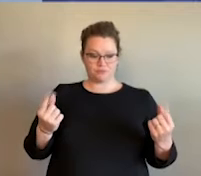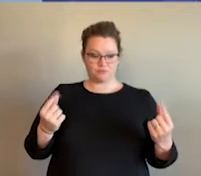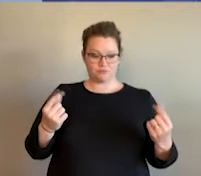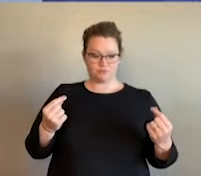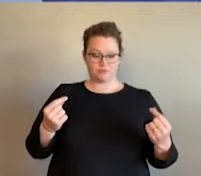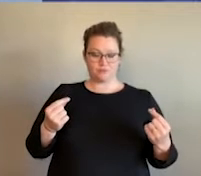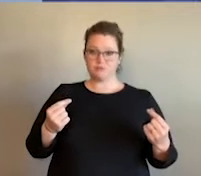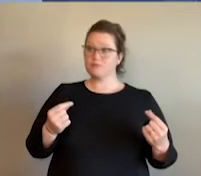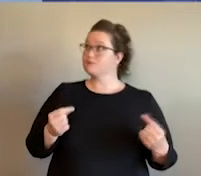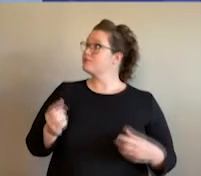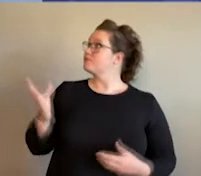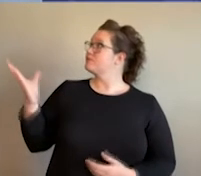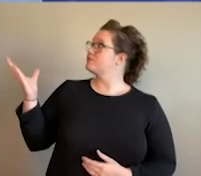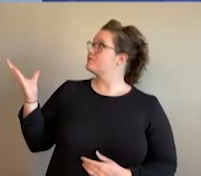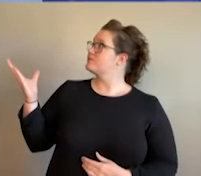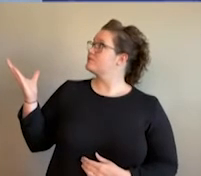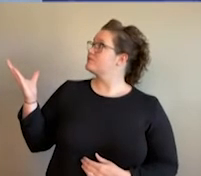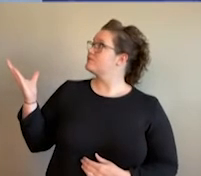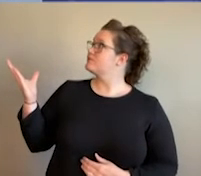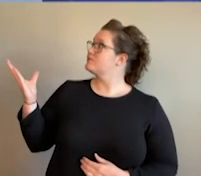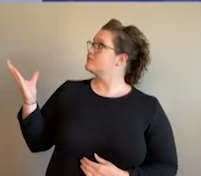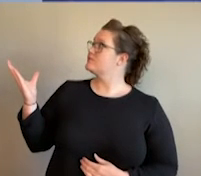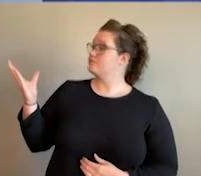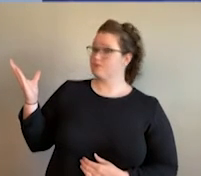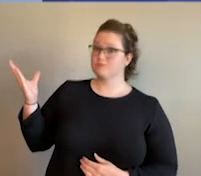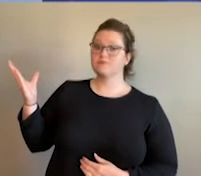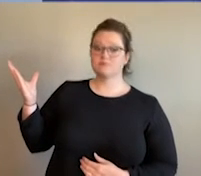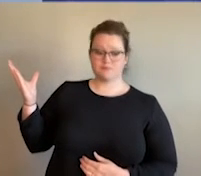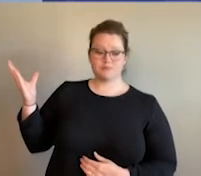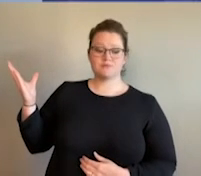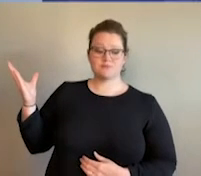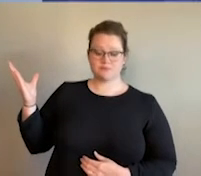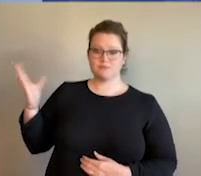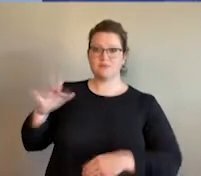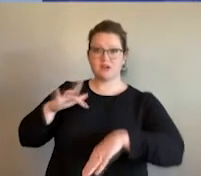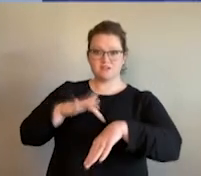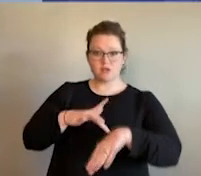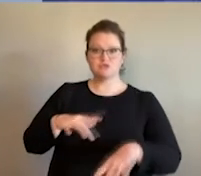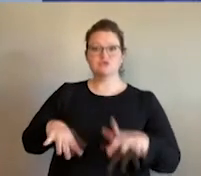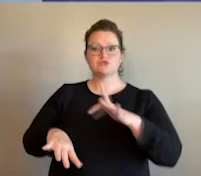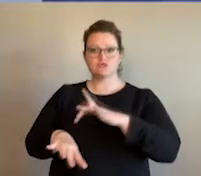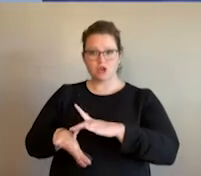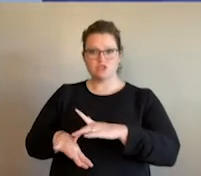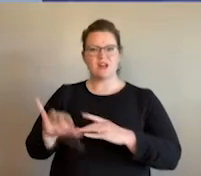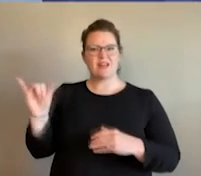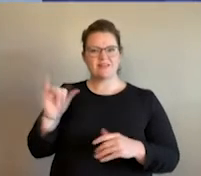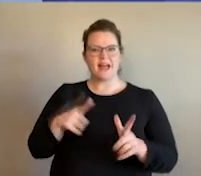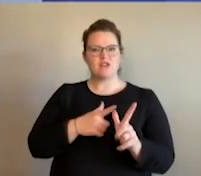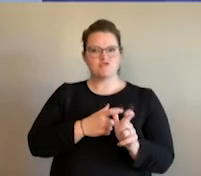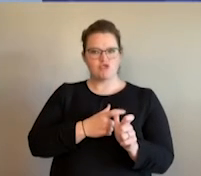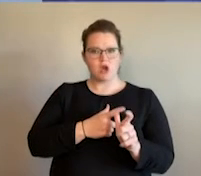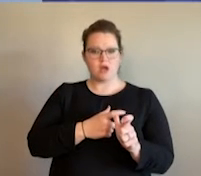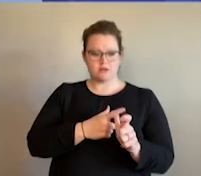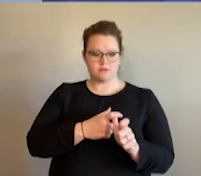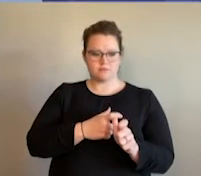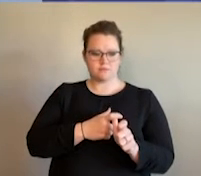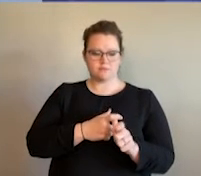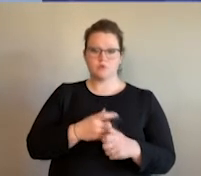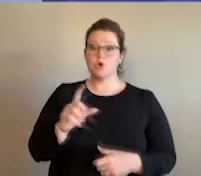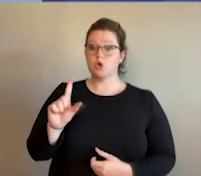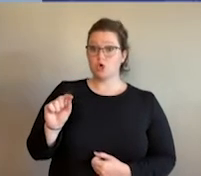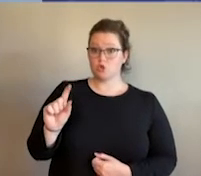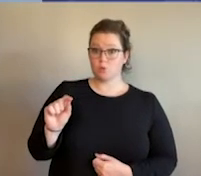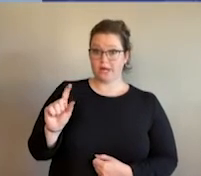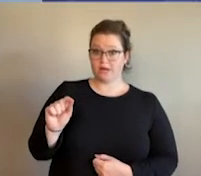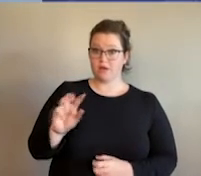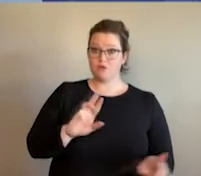some knee lifts. We're going to lift our knees up and touch them in a running format. We're going to do 20